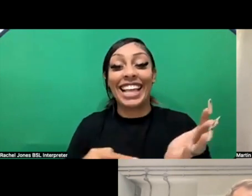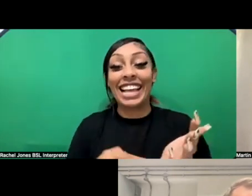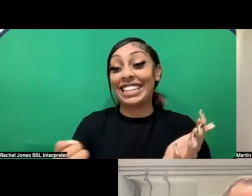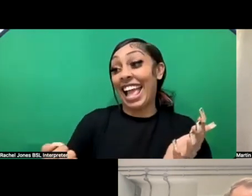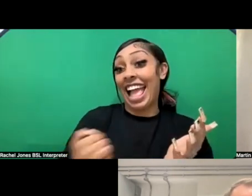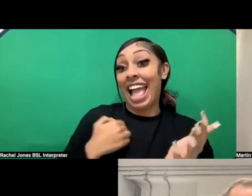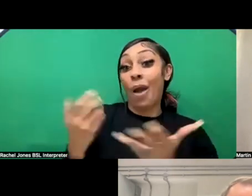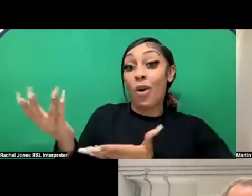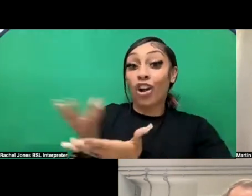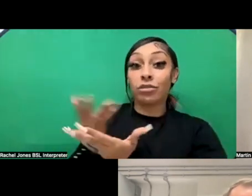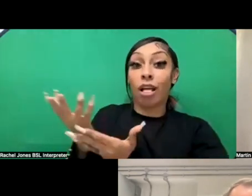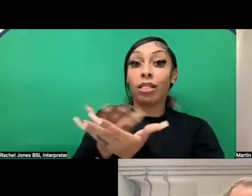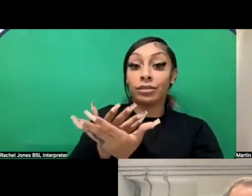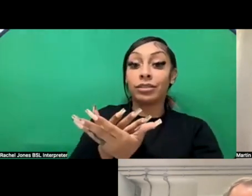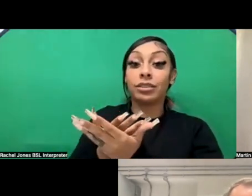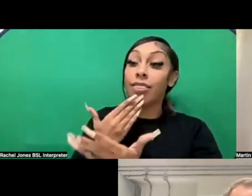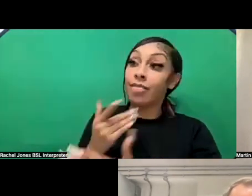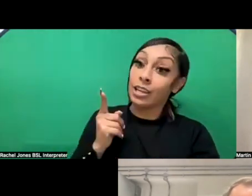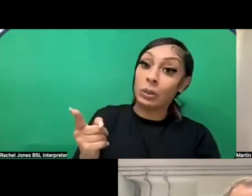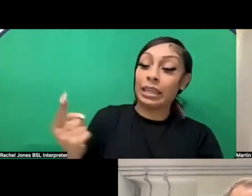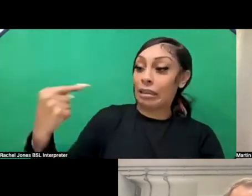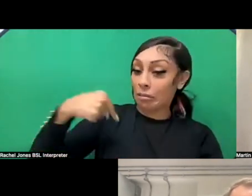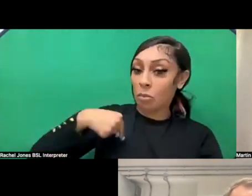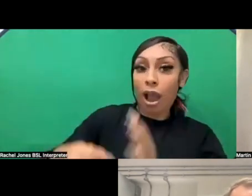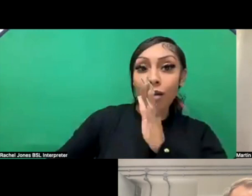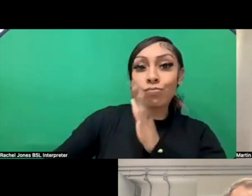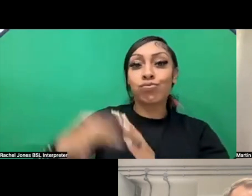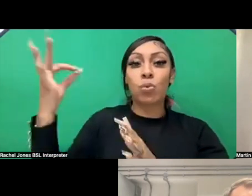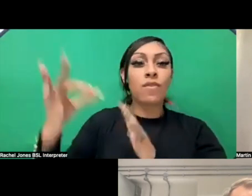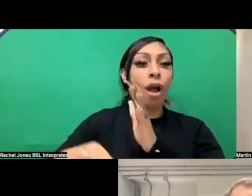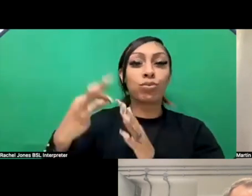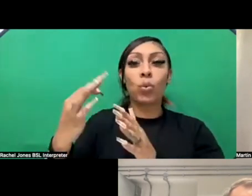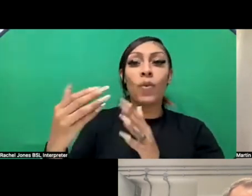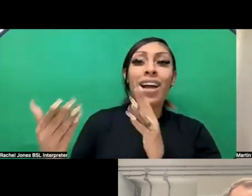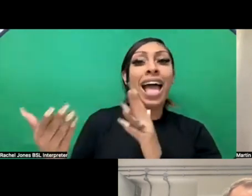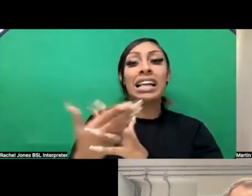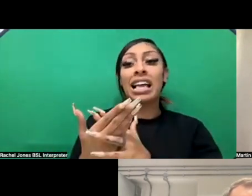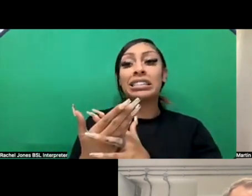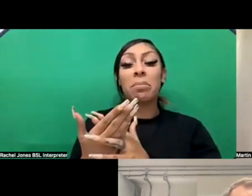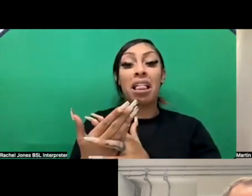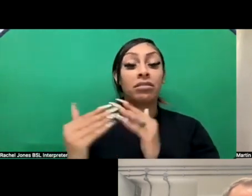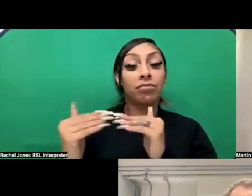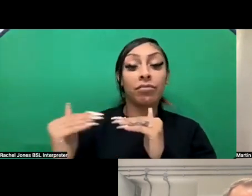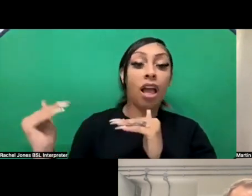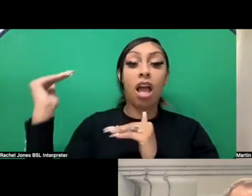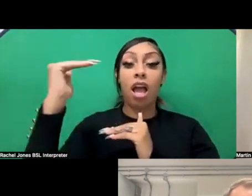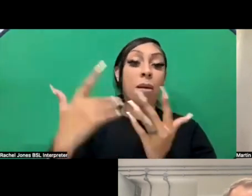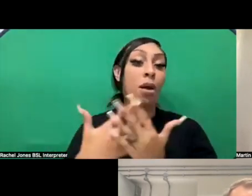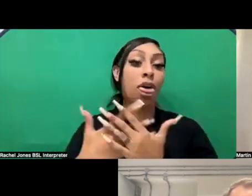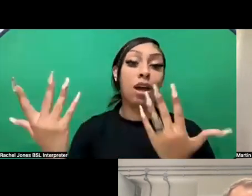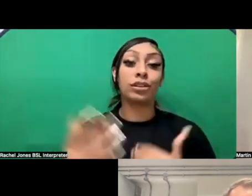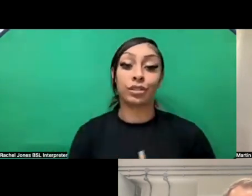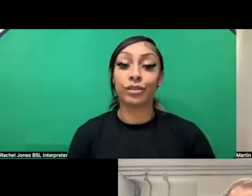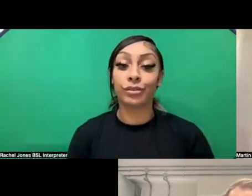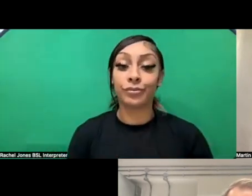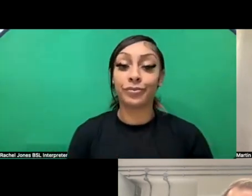consultant, and thanks to him, we have improved the accessibility support a lot, I have to say.